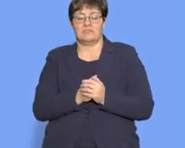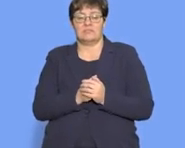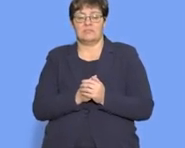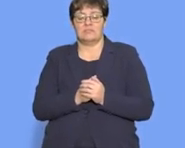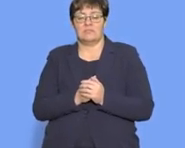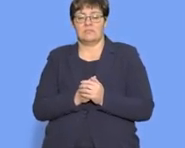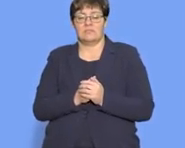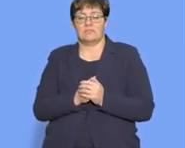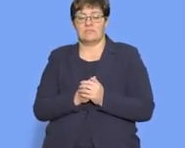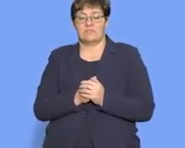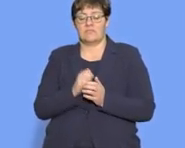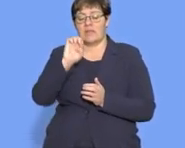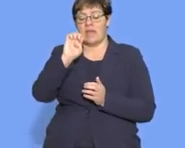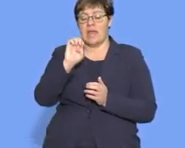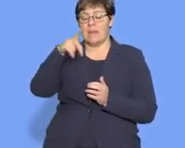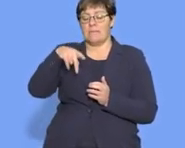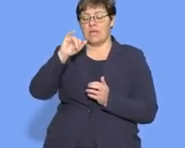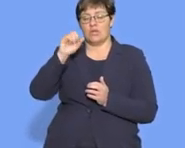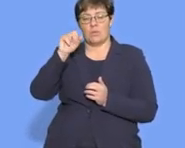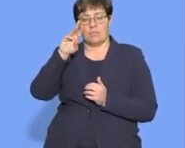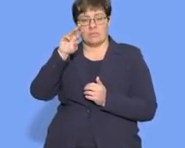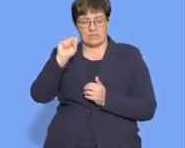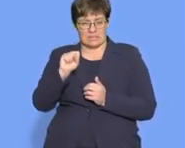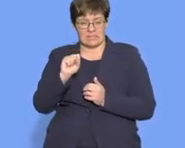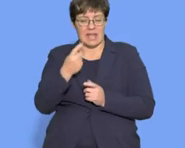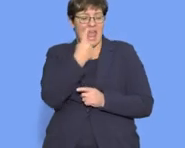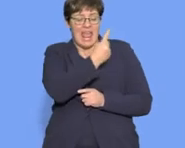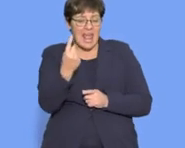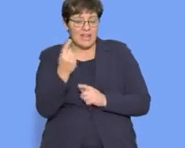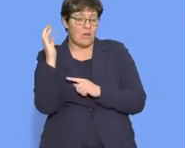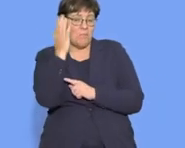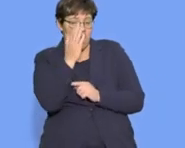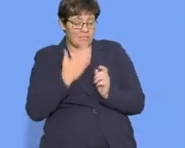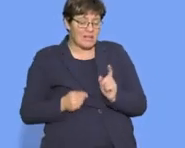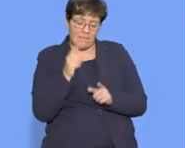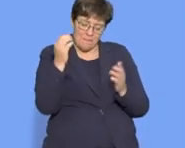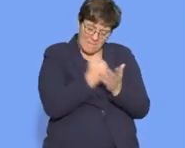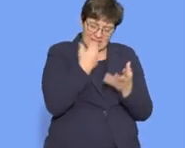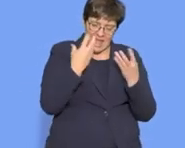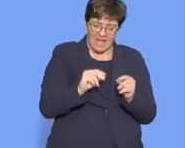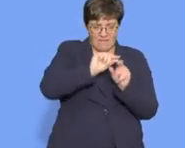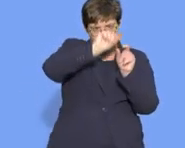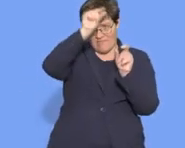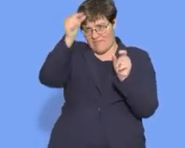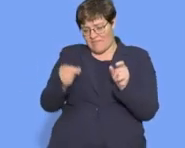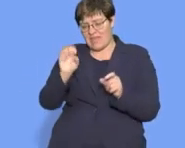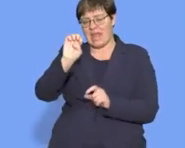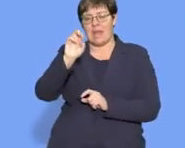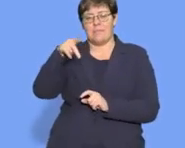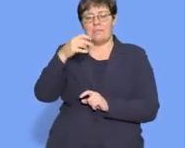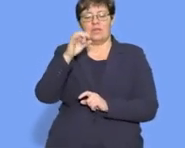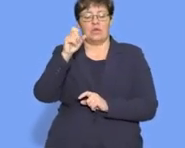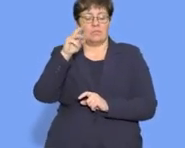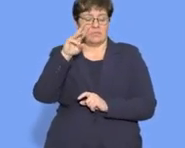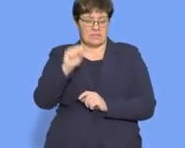the epidermis, because every plant part has to have an epidermis. Also, every plant part